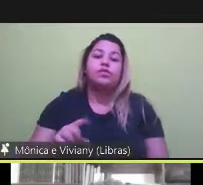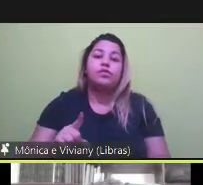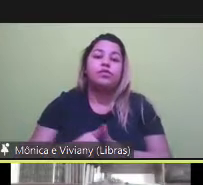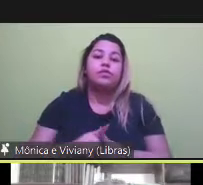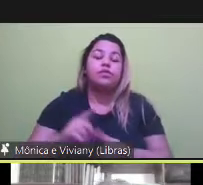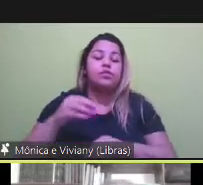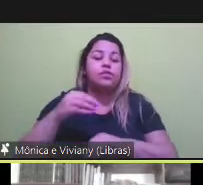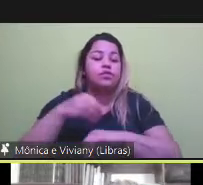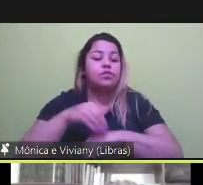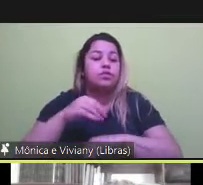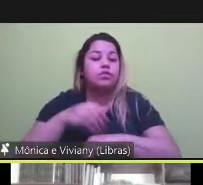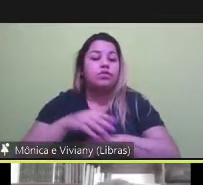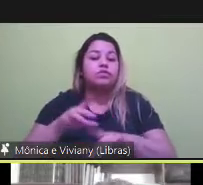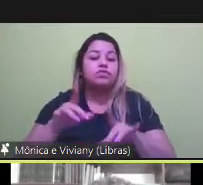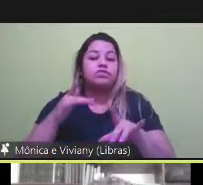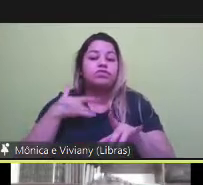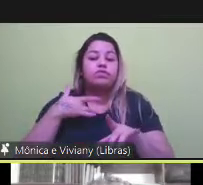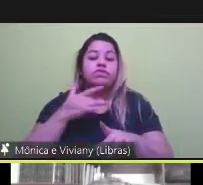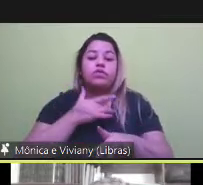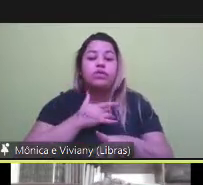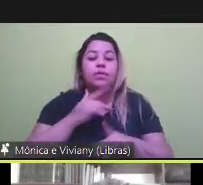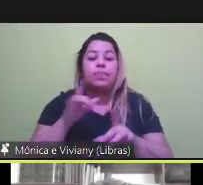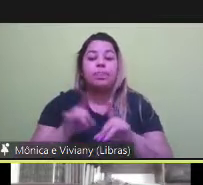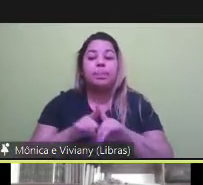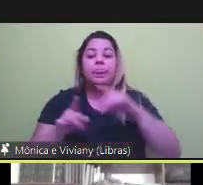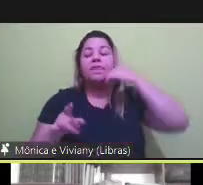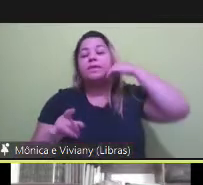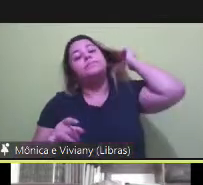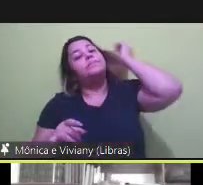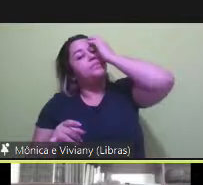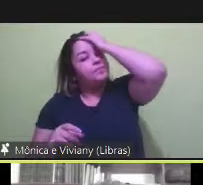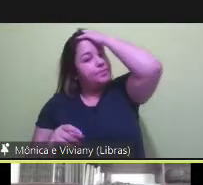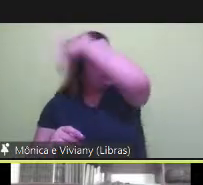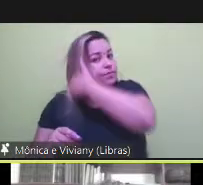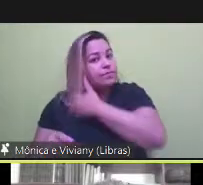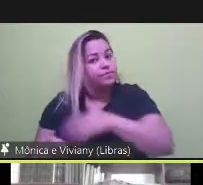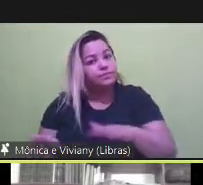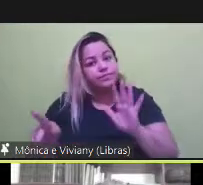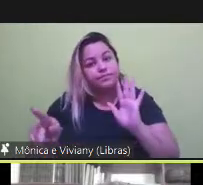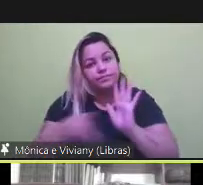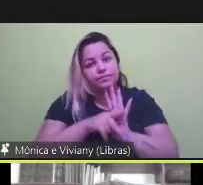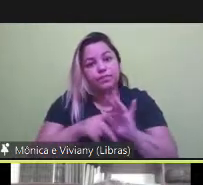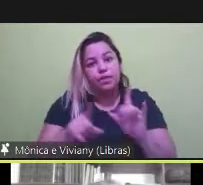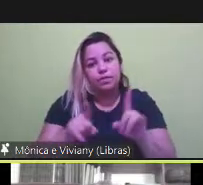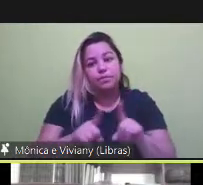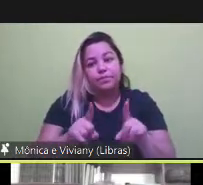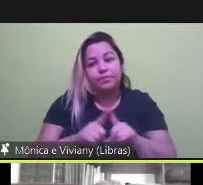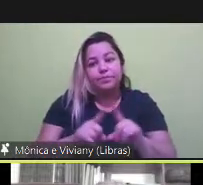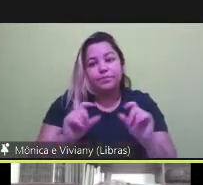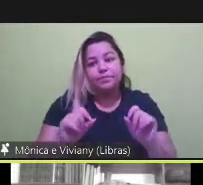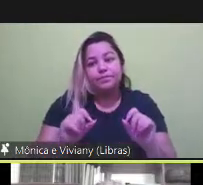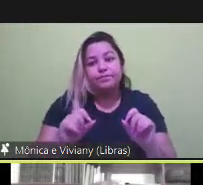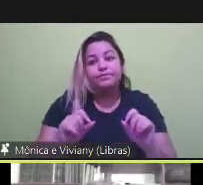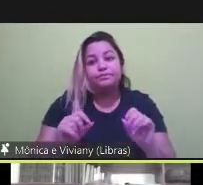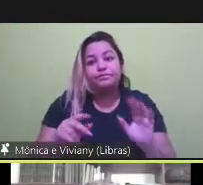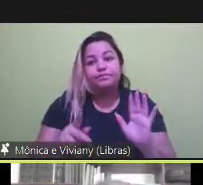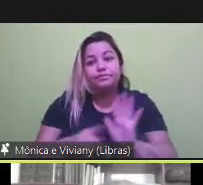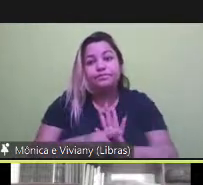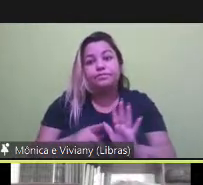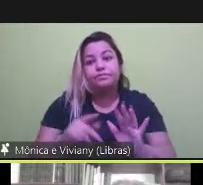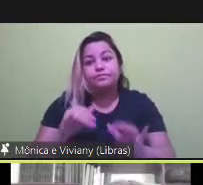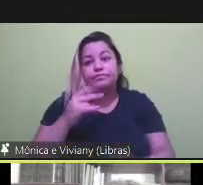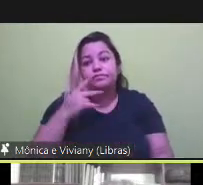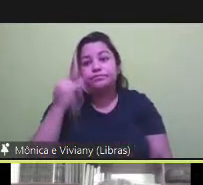health and well-being. There was an investment that were centered, there were aspects that were